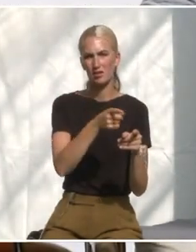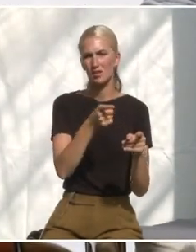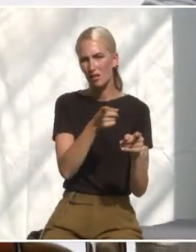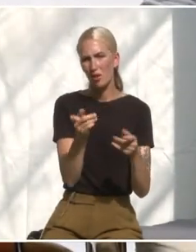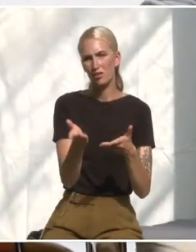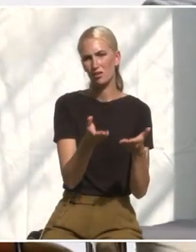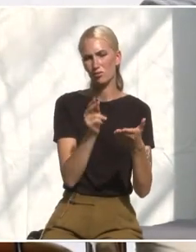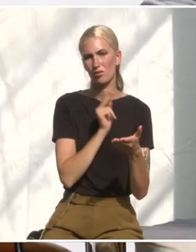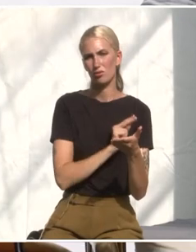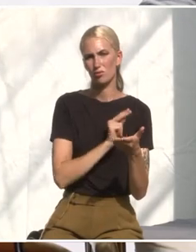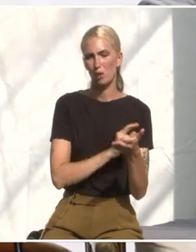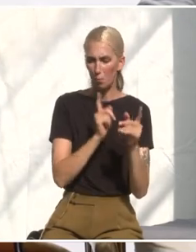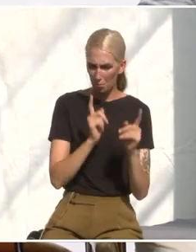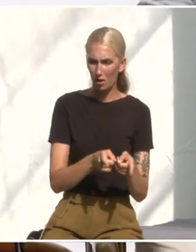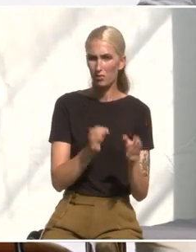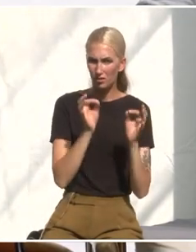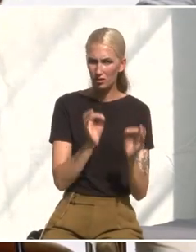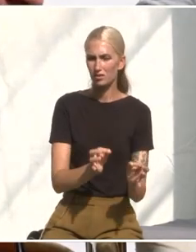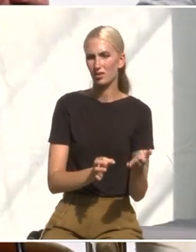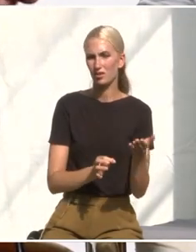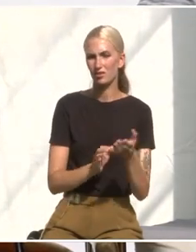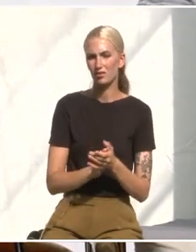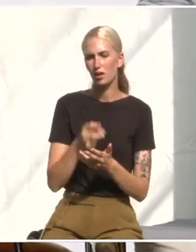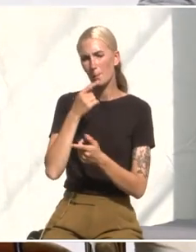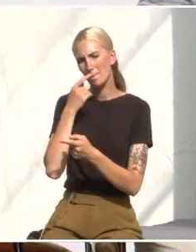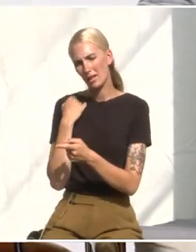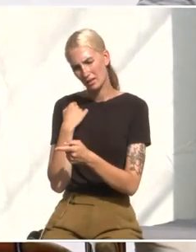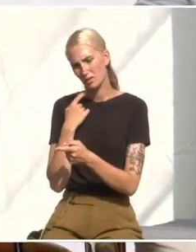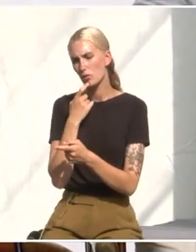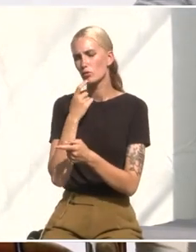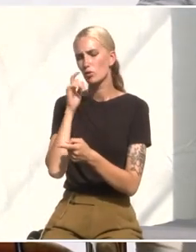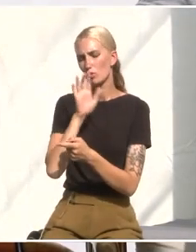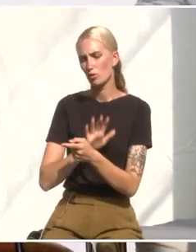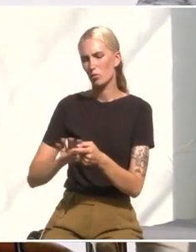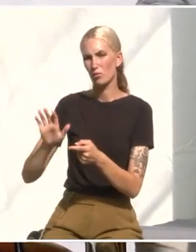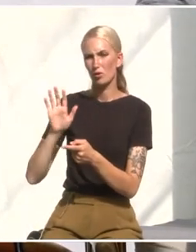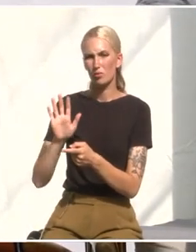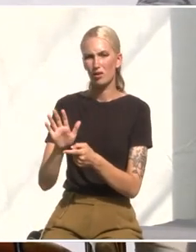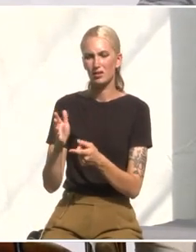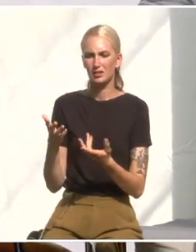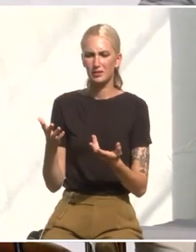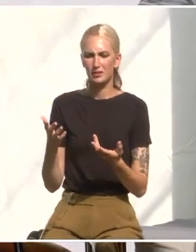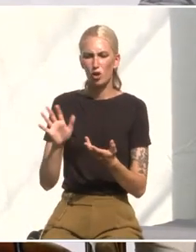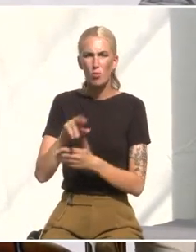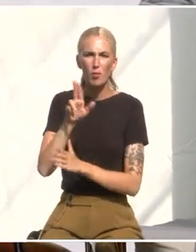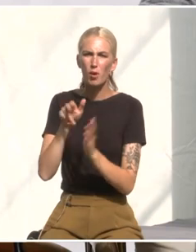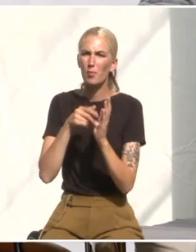and using them as they should be. Men in Finland are bad at recognizing their own